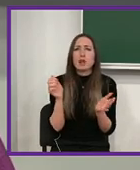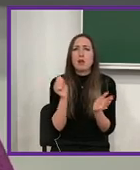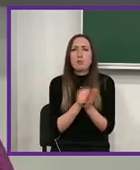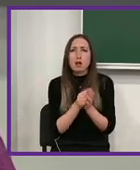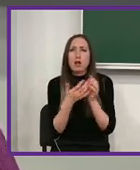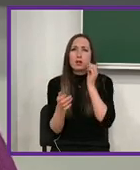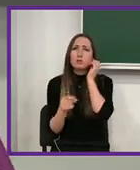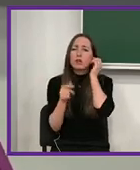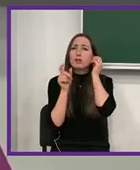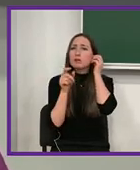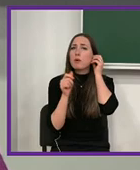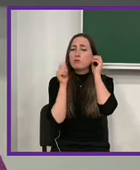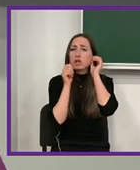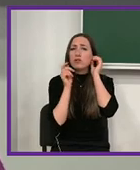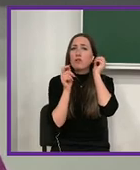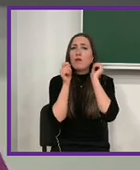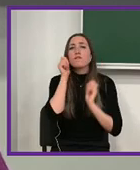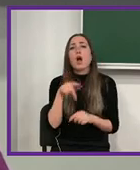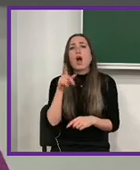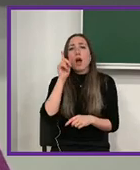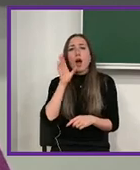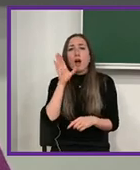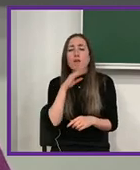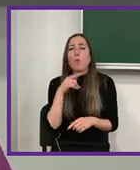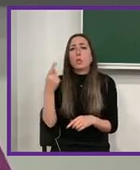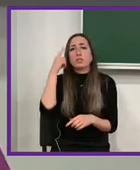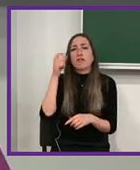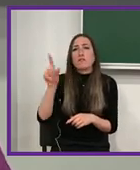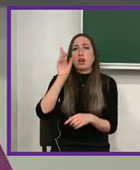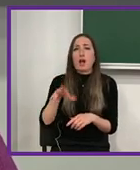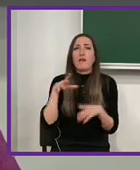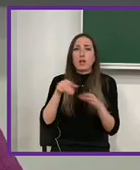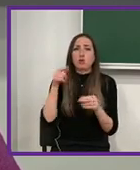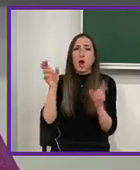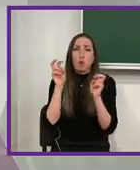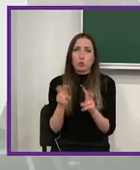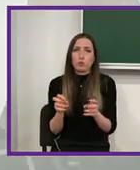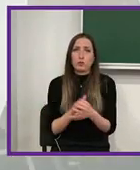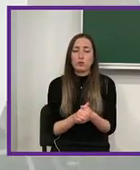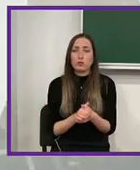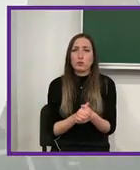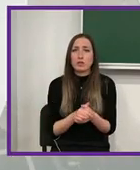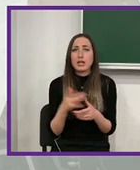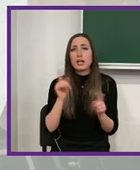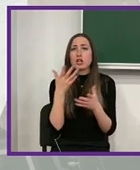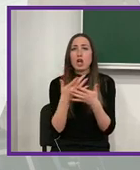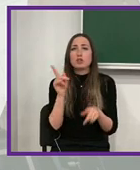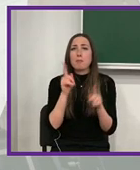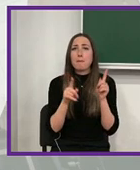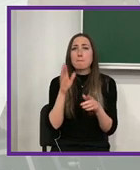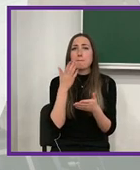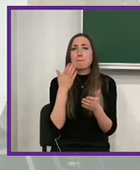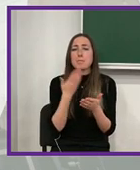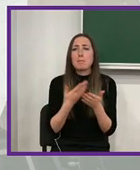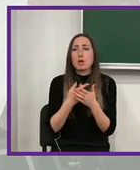through like a direct third-party audit. There are some examples from Pakistan, but I think I'm kind of over the time, so I'll be speeding